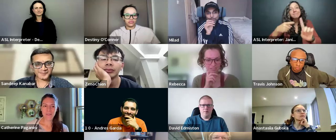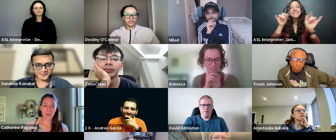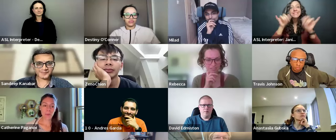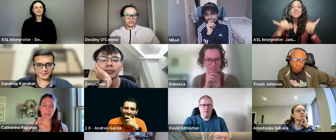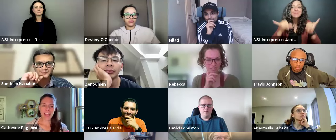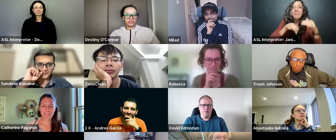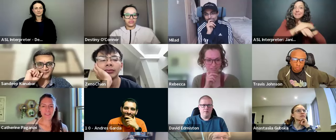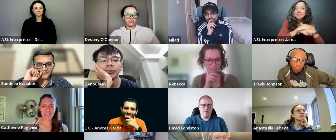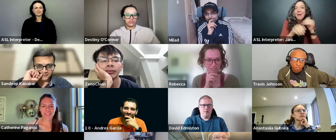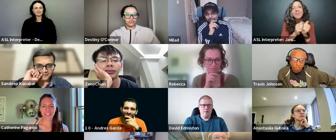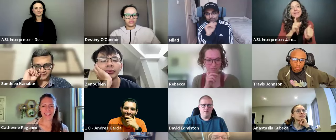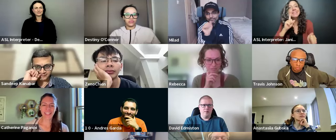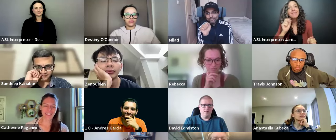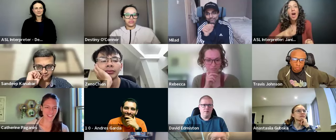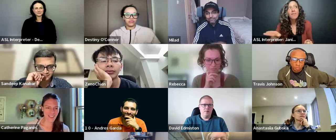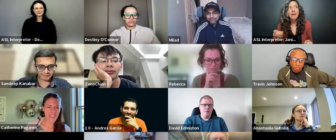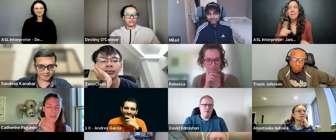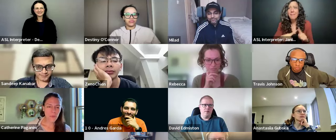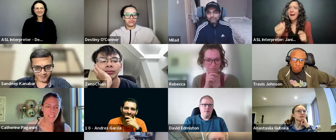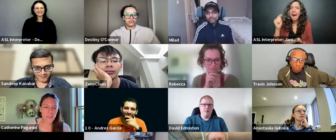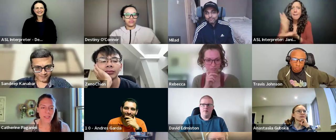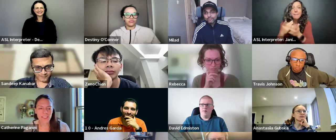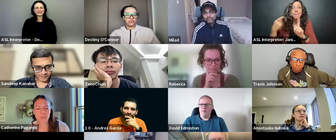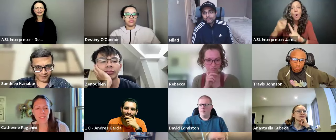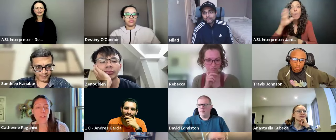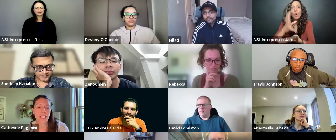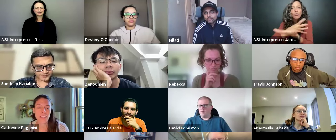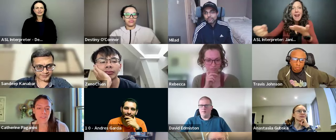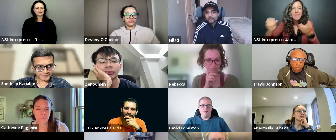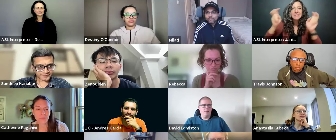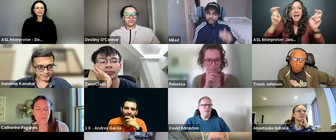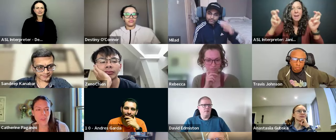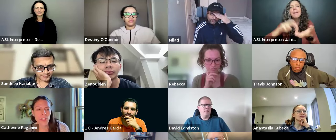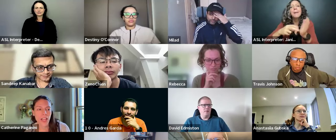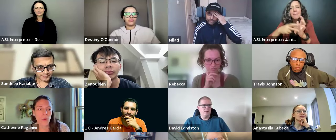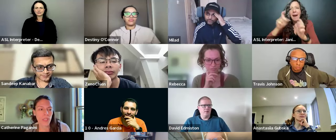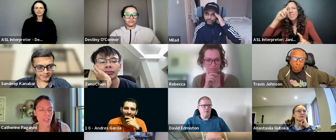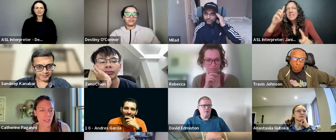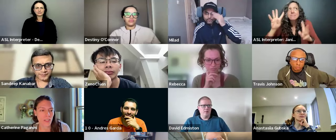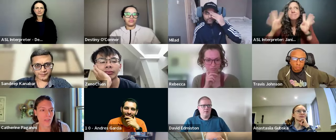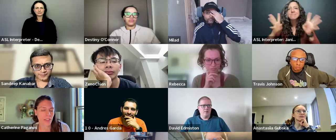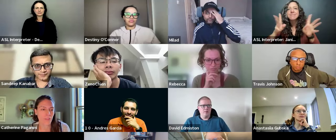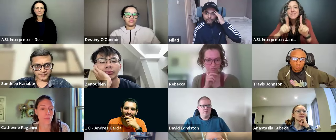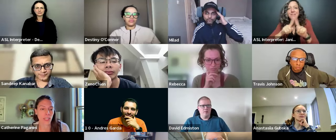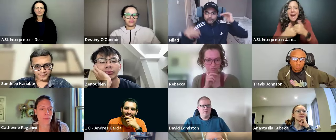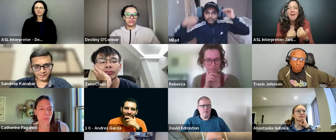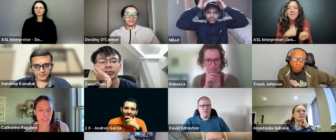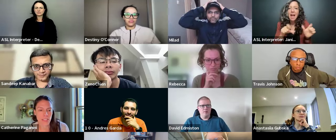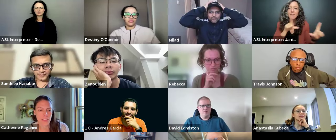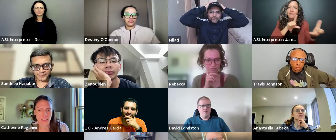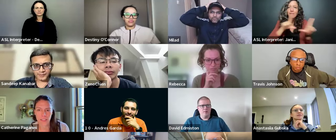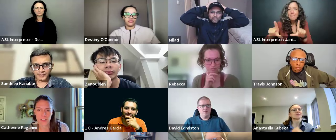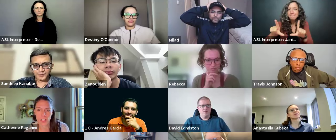point, we will have covered everything. So we need to be a little bit creative on how we